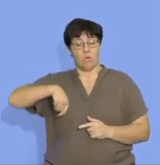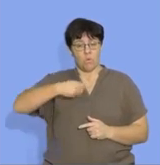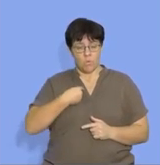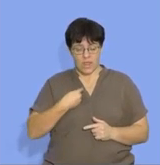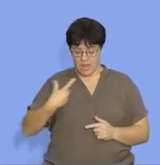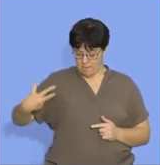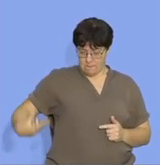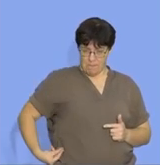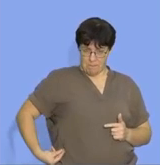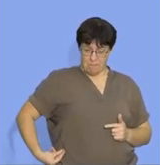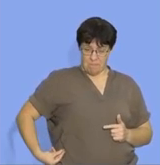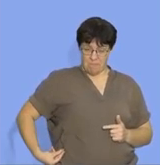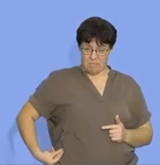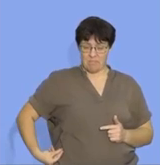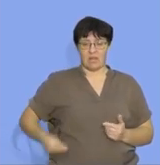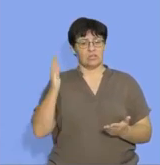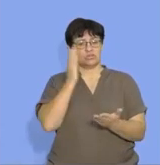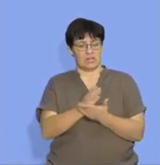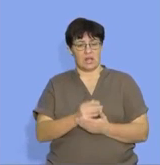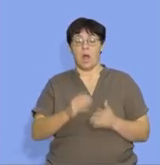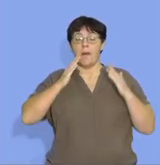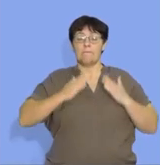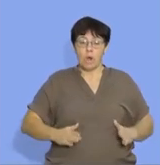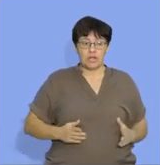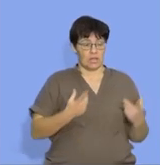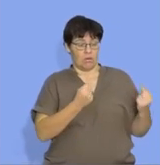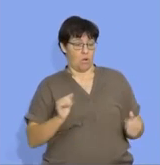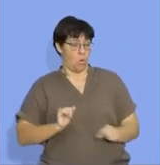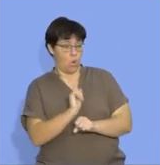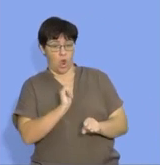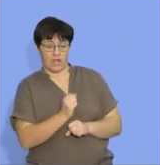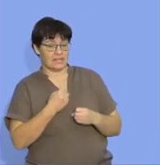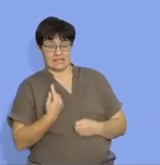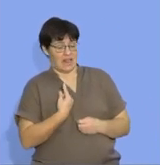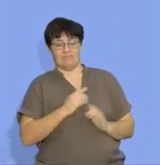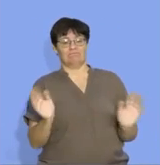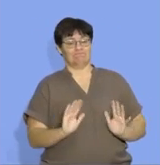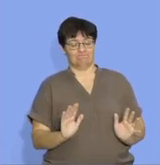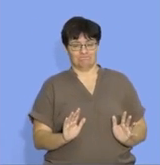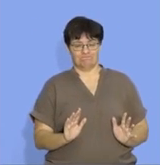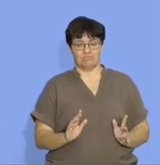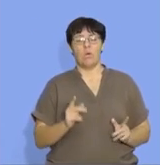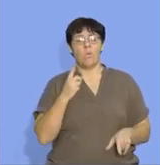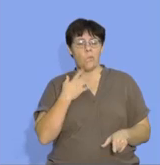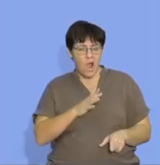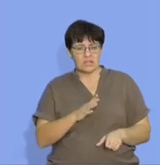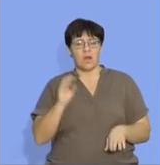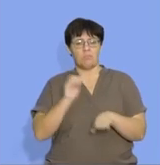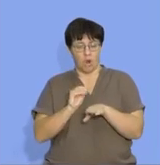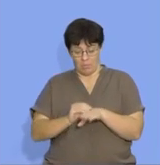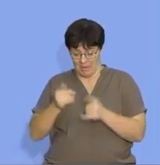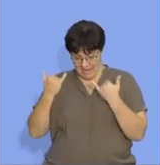straight into you. So we don't let your body do the work initially, right? We want to deal with the problem there and